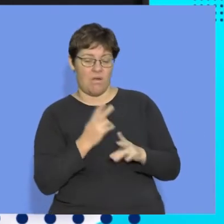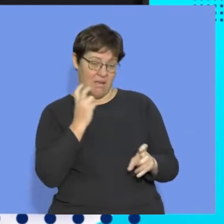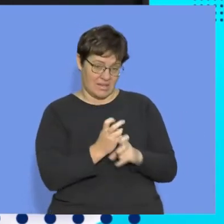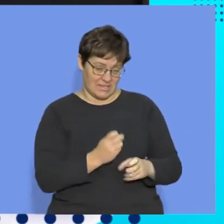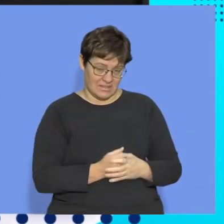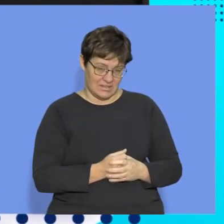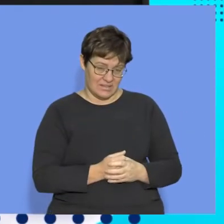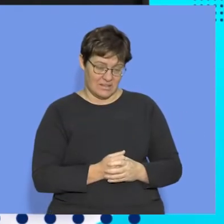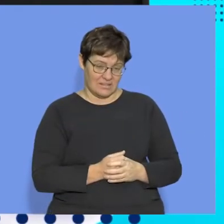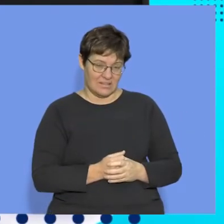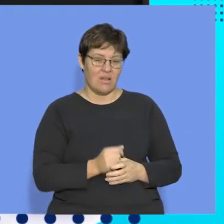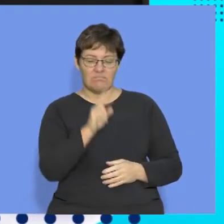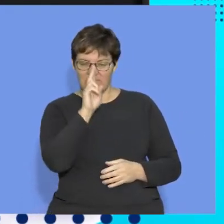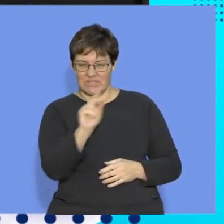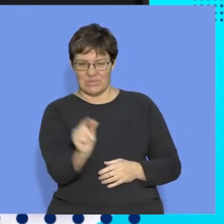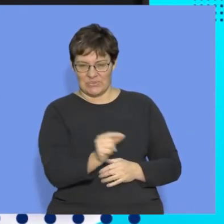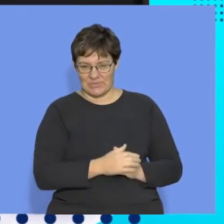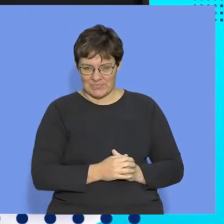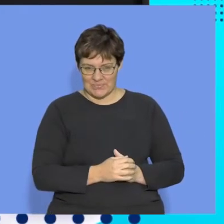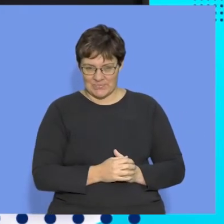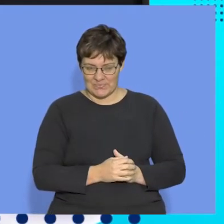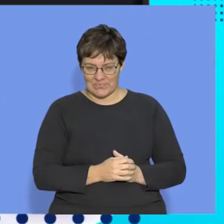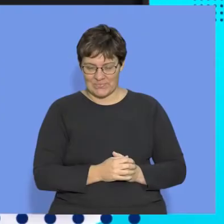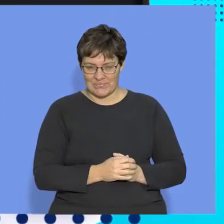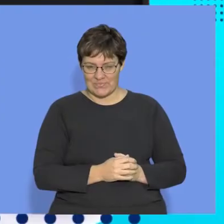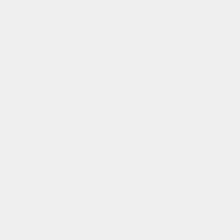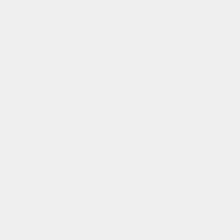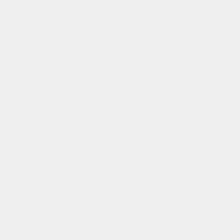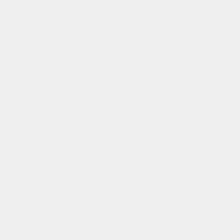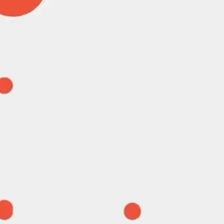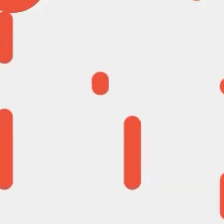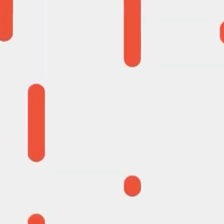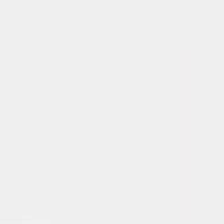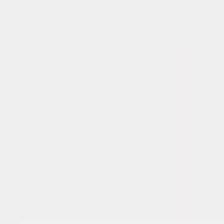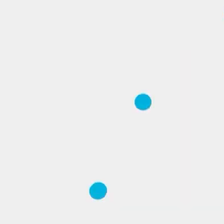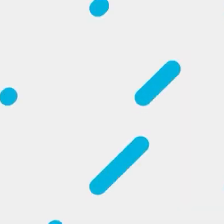keep working hard and to push hard. We will definitely see you shortly.